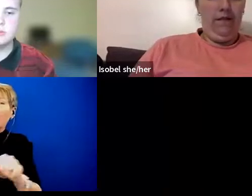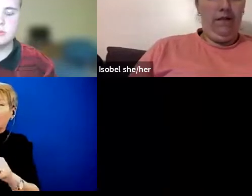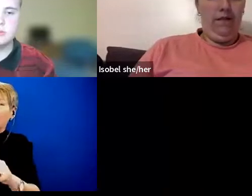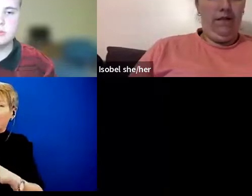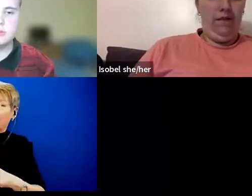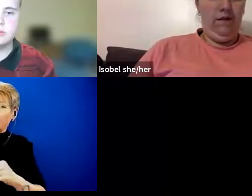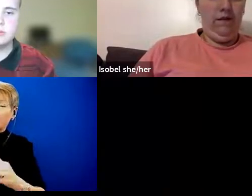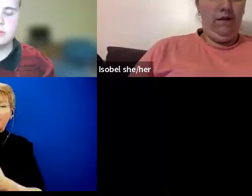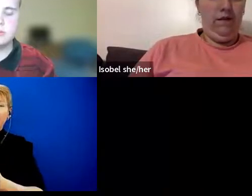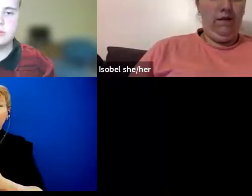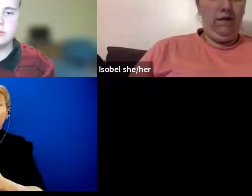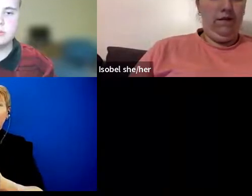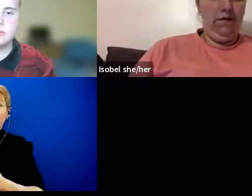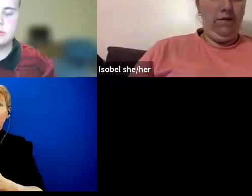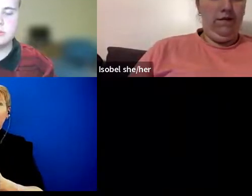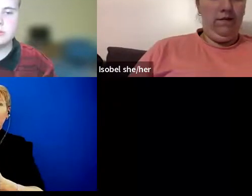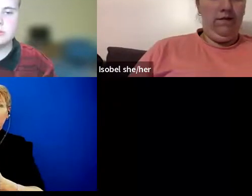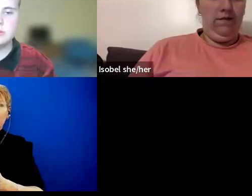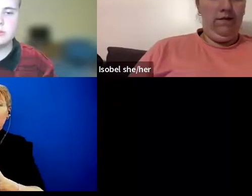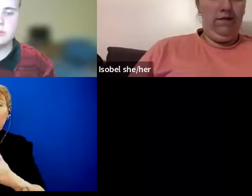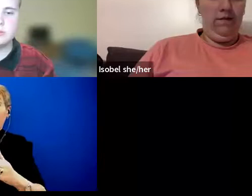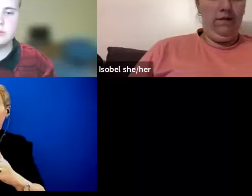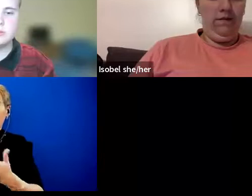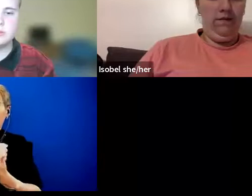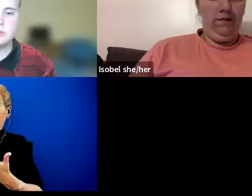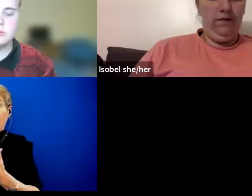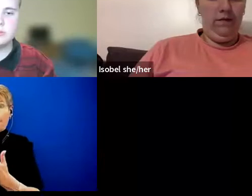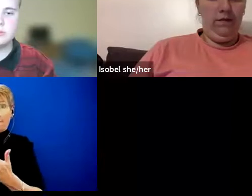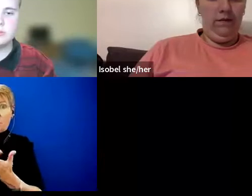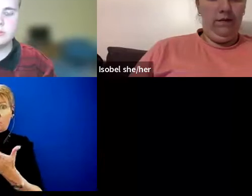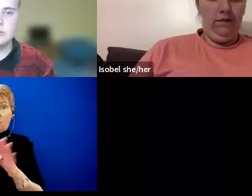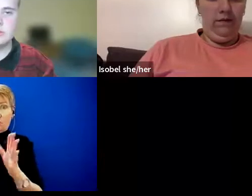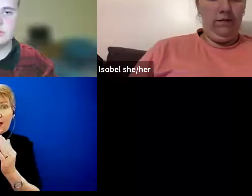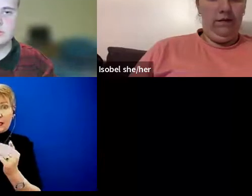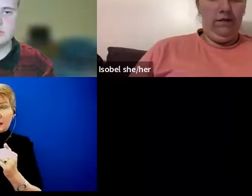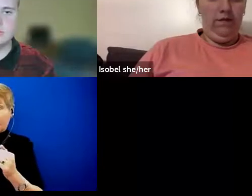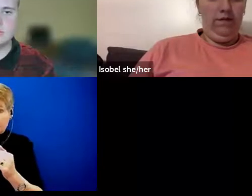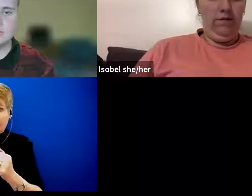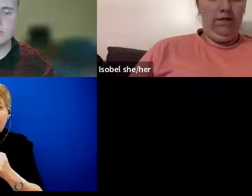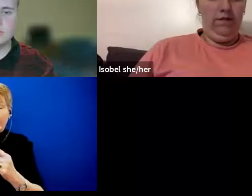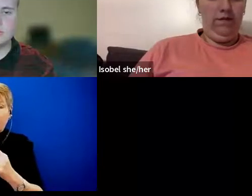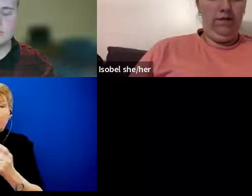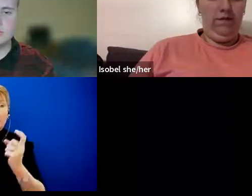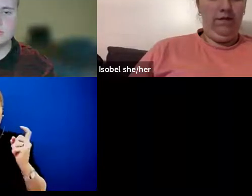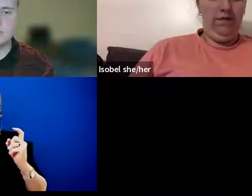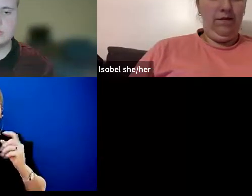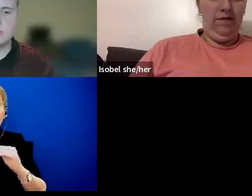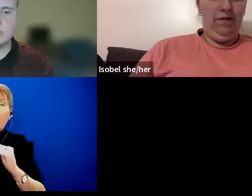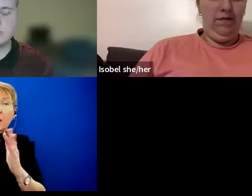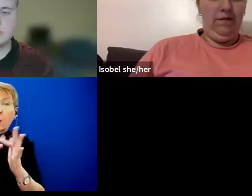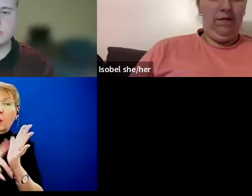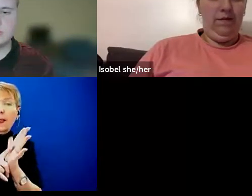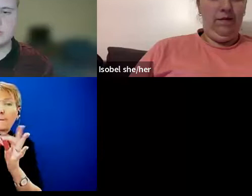So I have posted my phone number in the chat, and if you have any wellbeing concerns, please feel free to text or